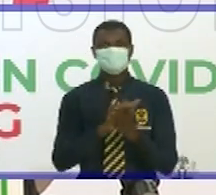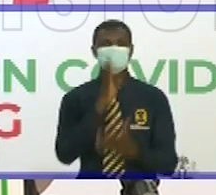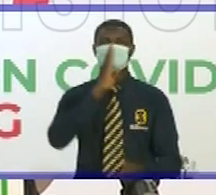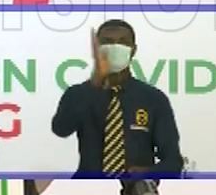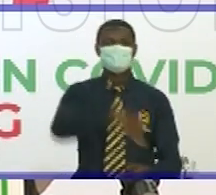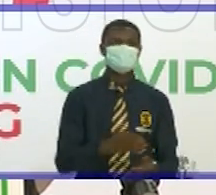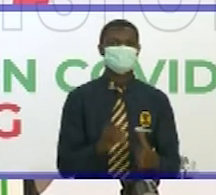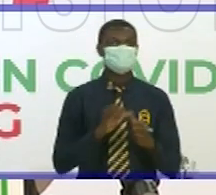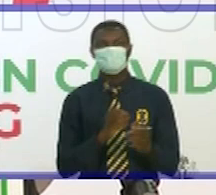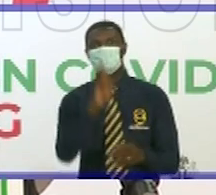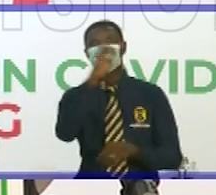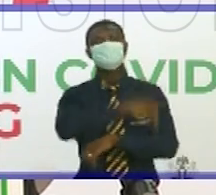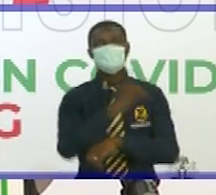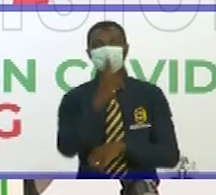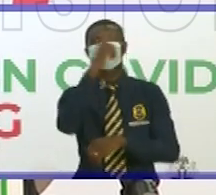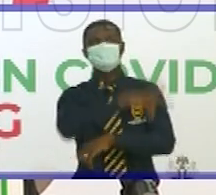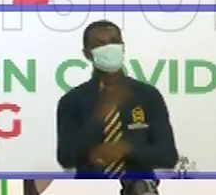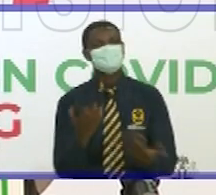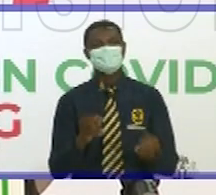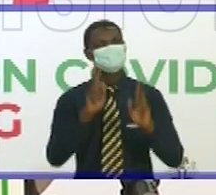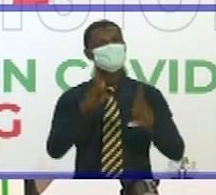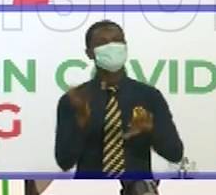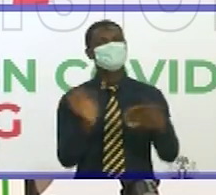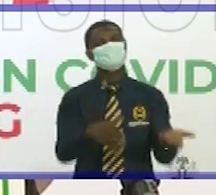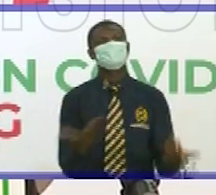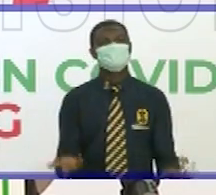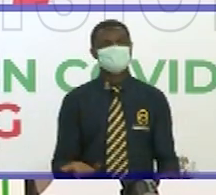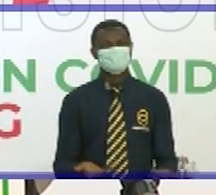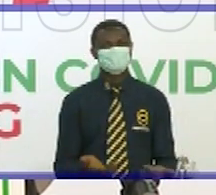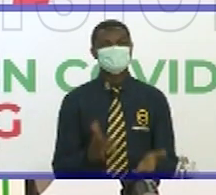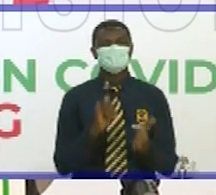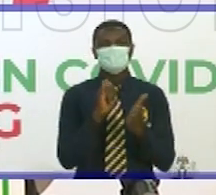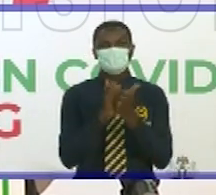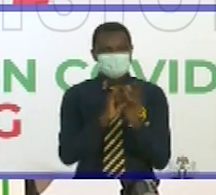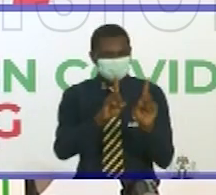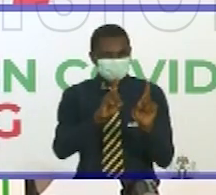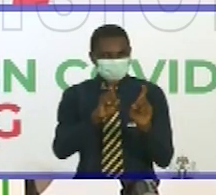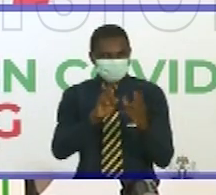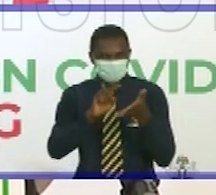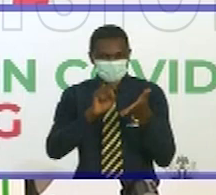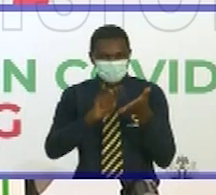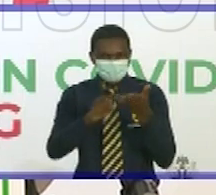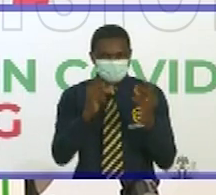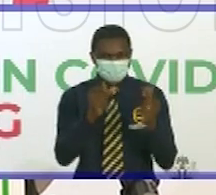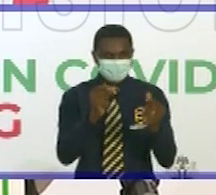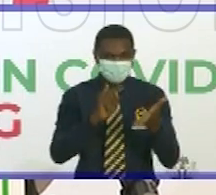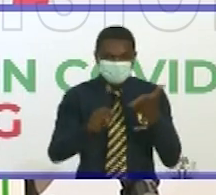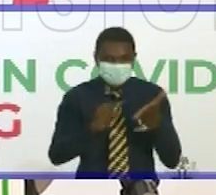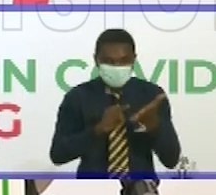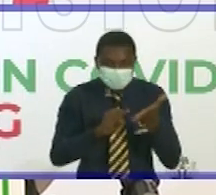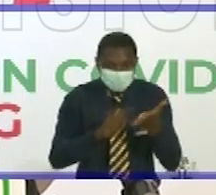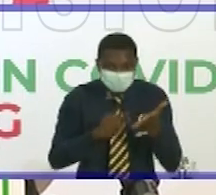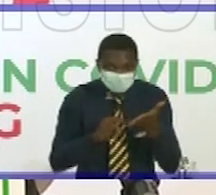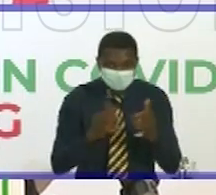ojo meji bi screening test ni